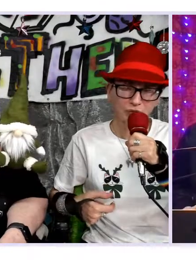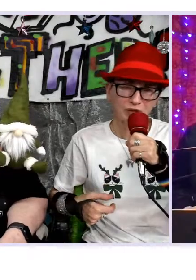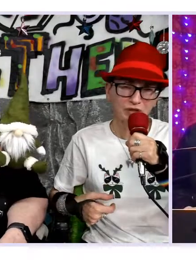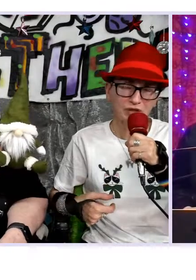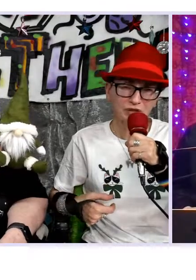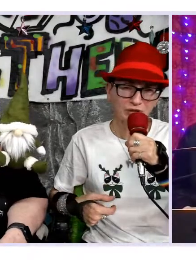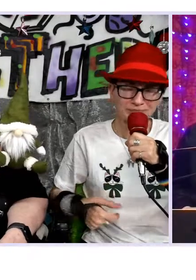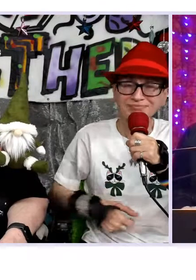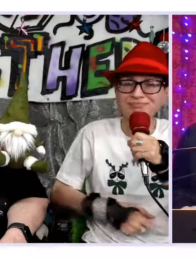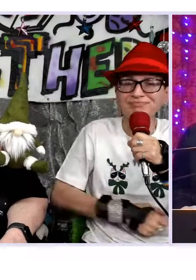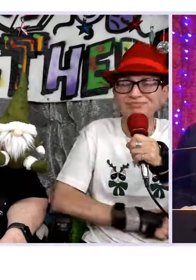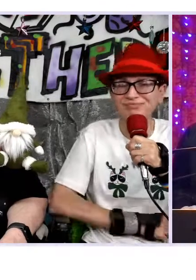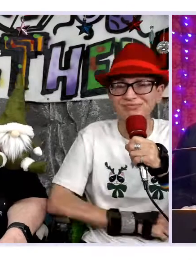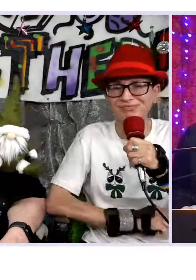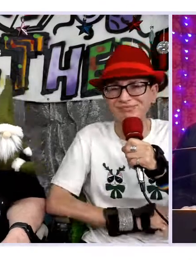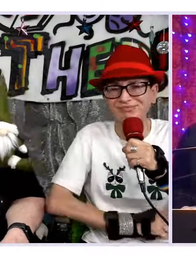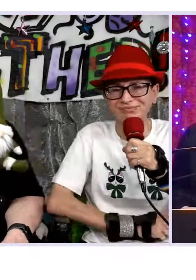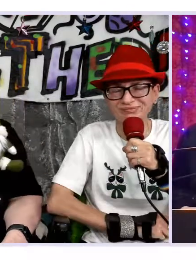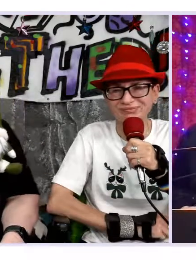2 paces.